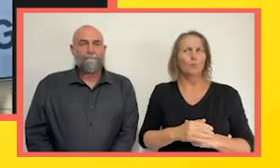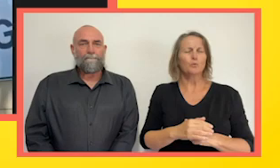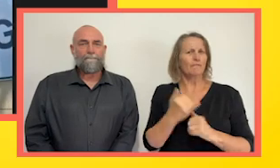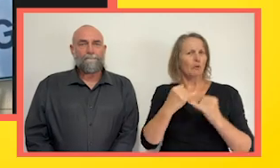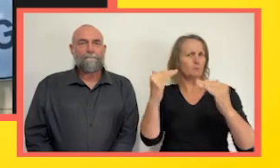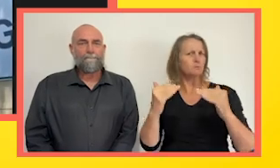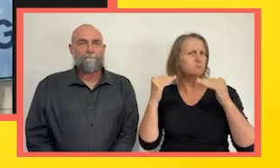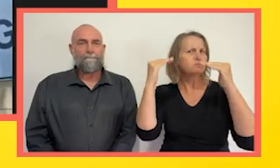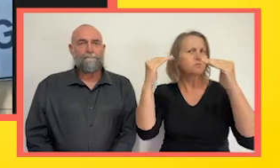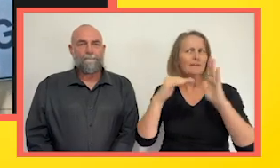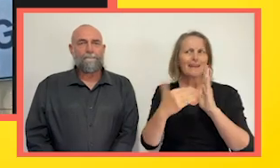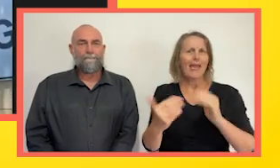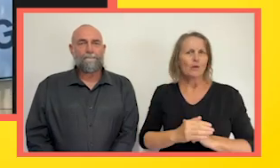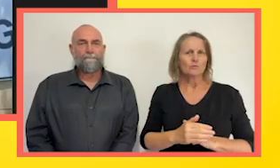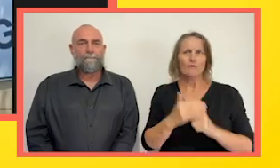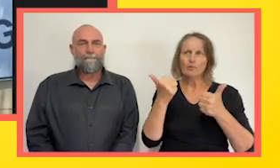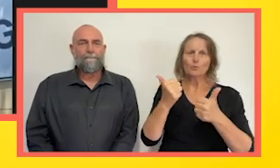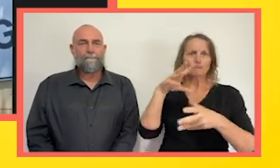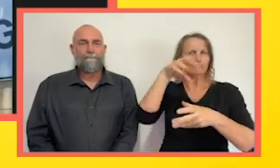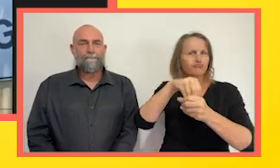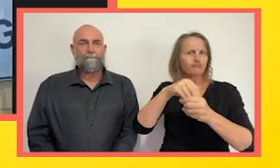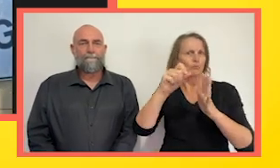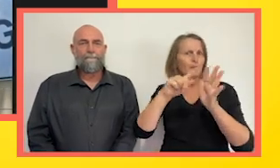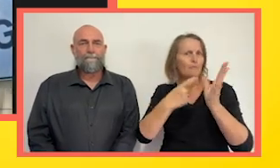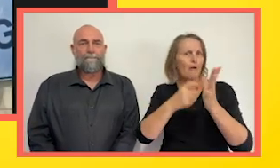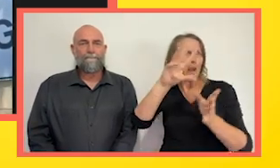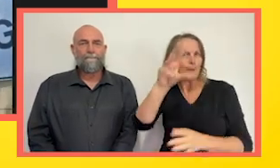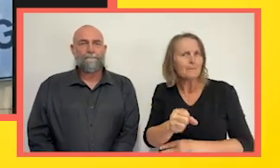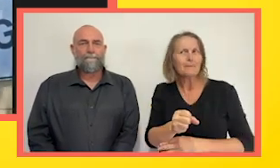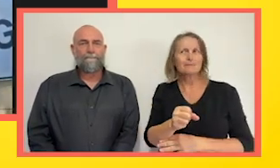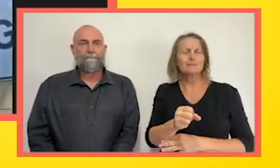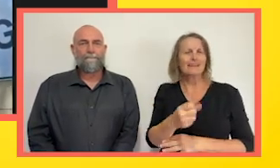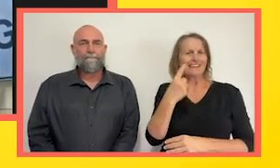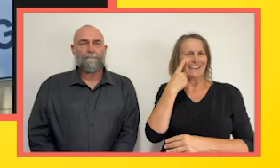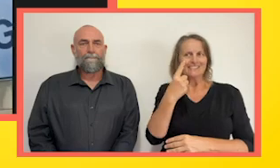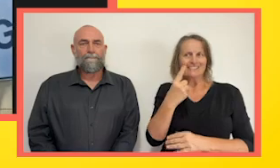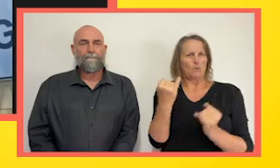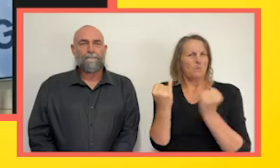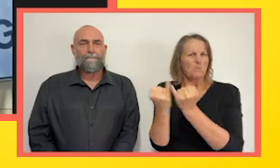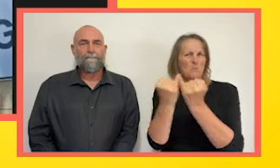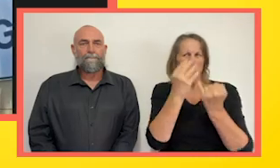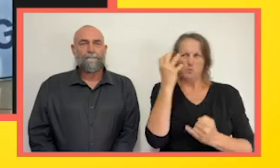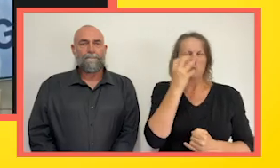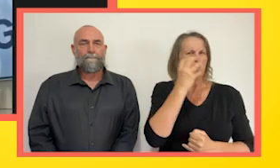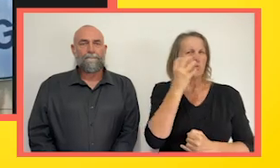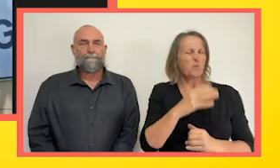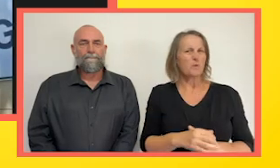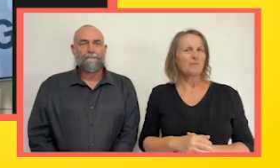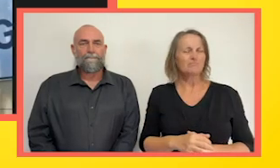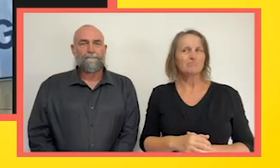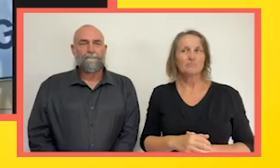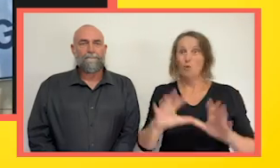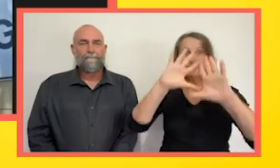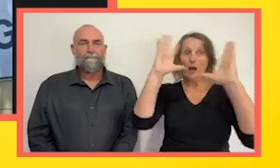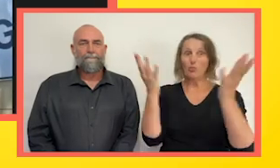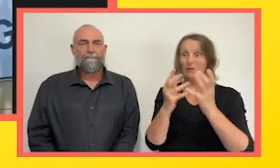sport, in the Paralympic or other side of things in terms of just the competitiveness of it. So there's players from